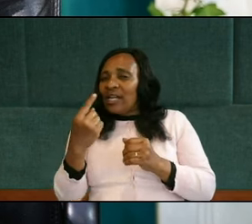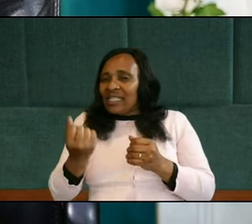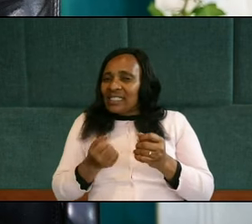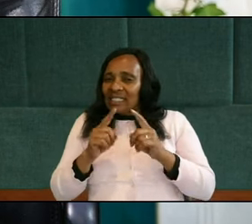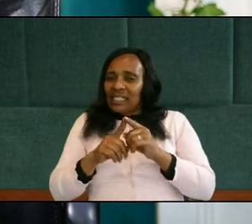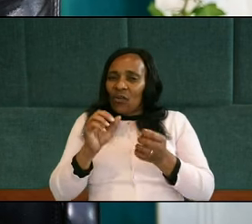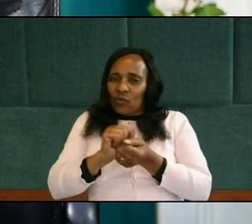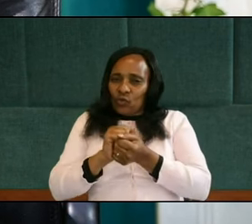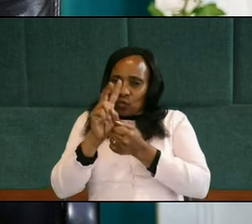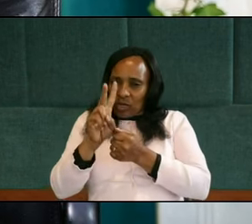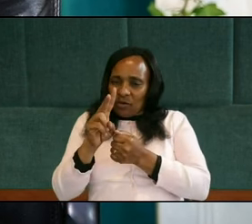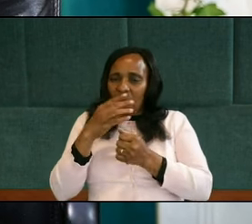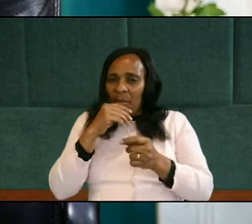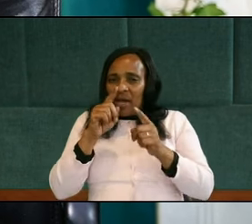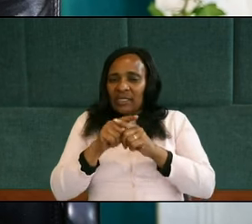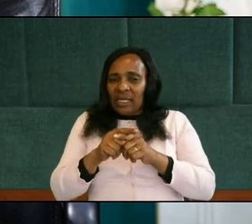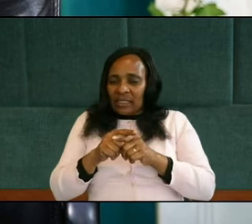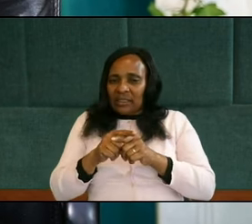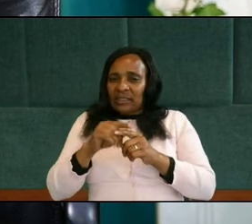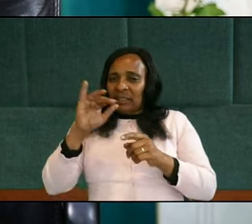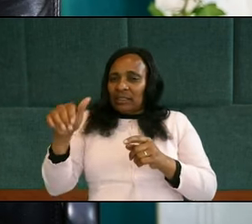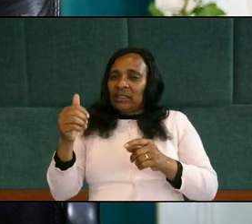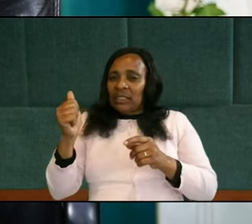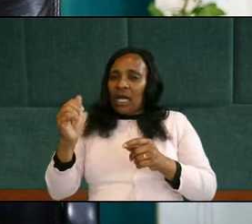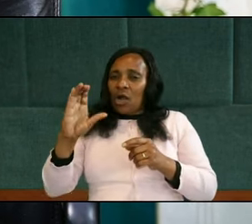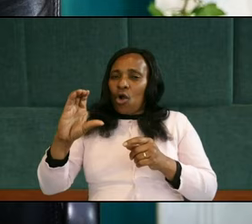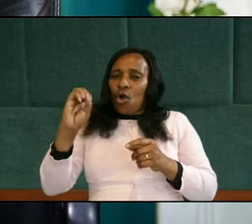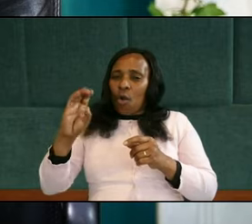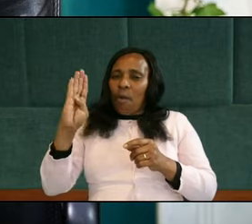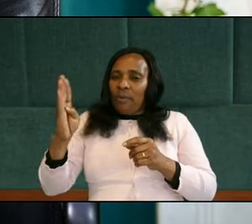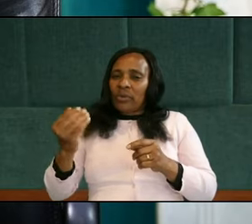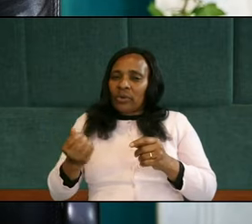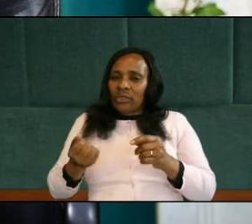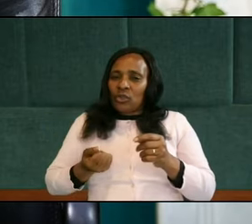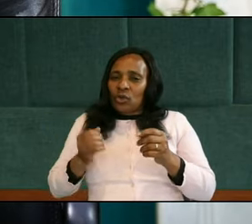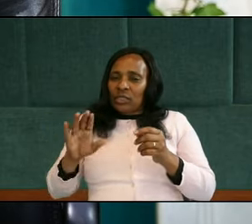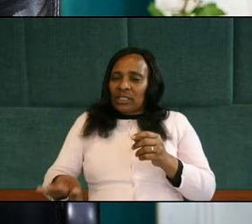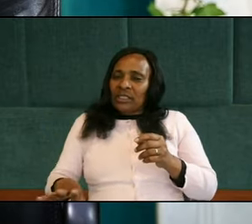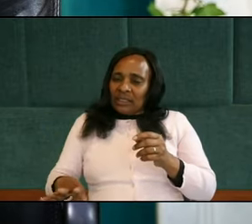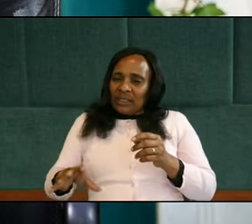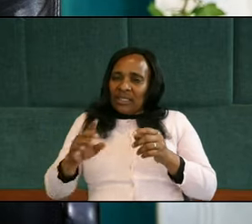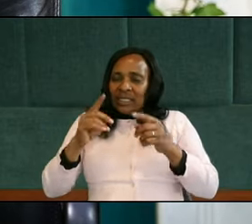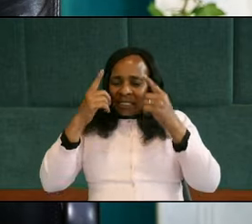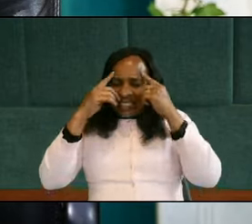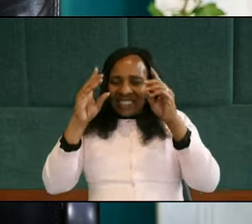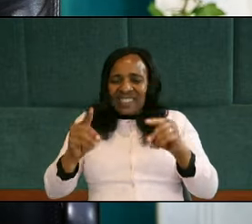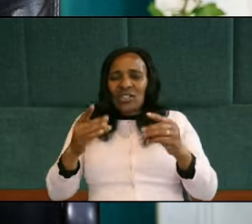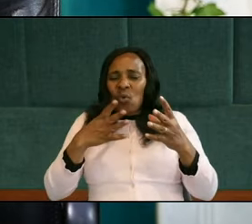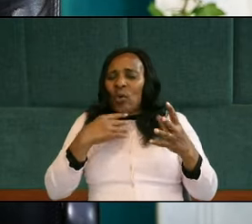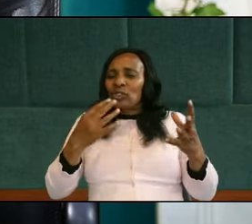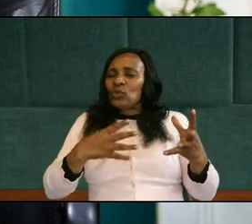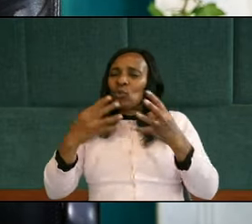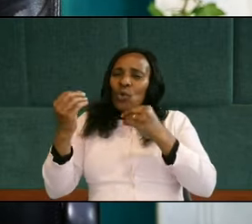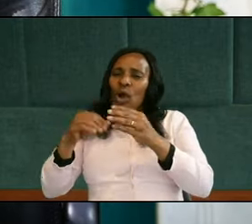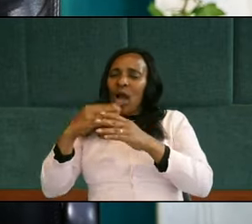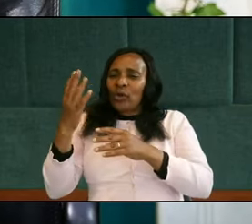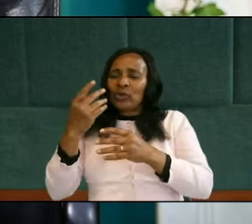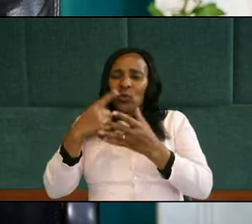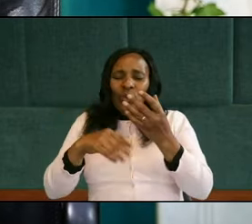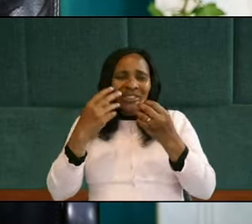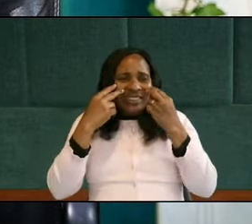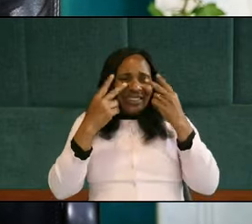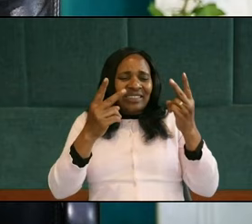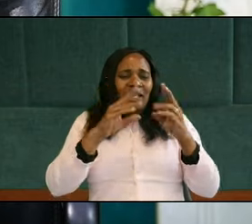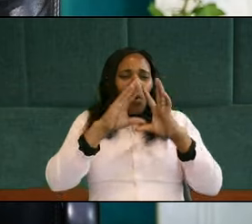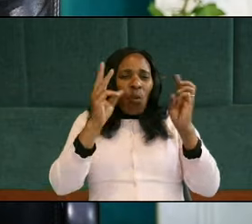so Jacob's daughter. Remember, there was a time when she was free and she just decided that she wanted to go out and see what the world had to